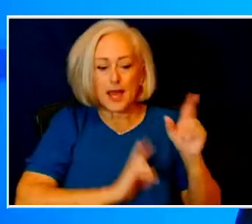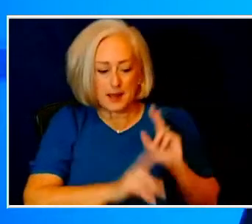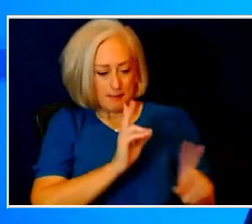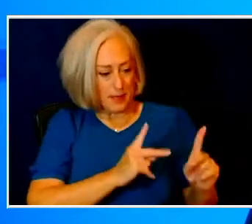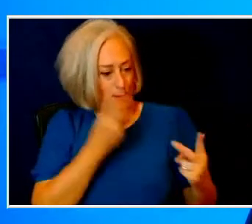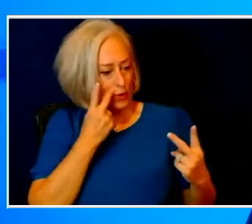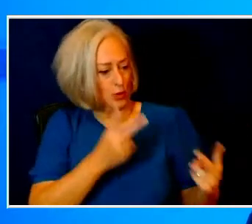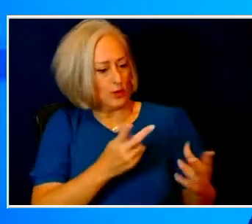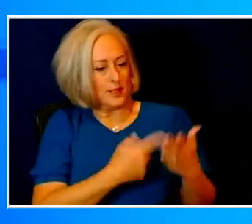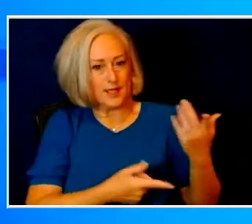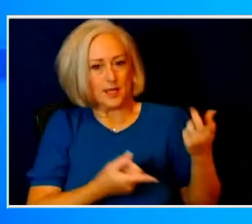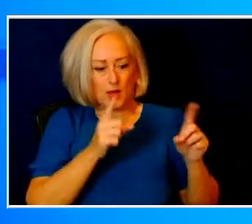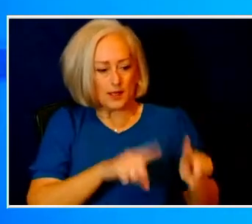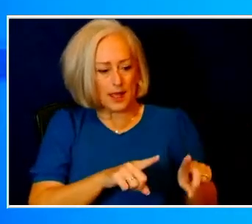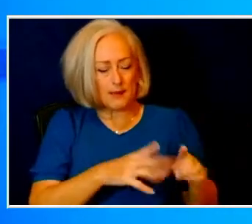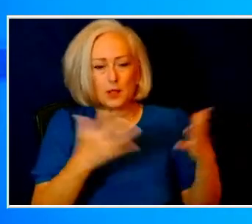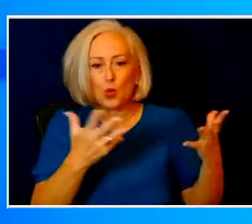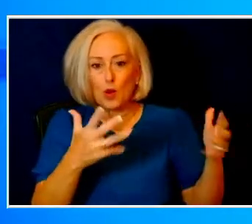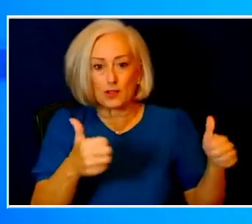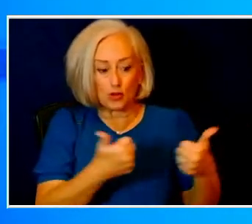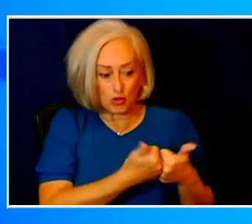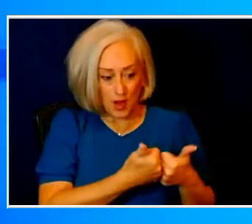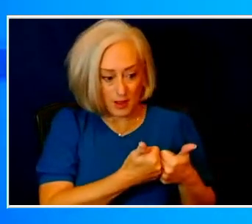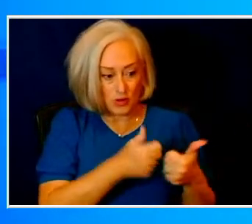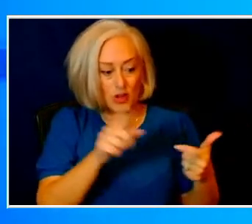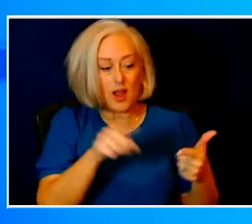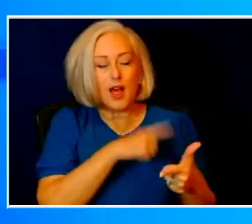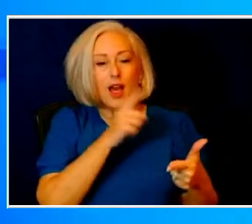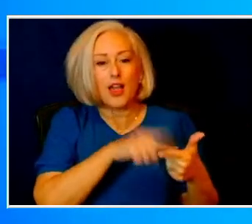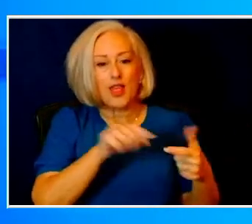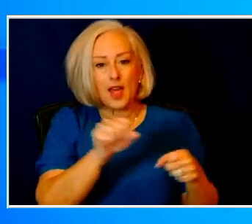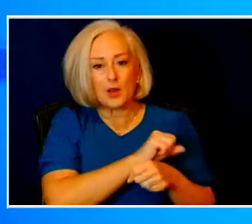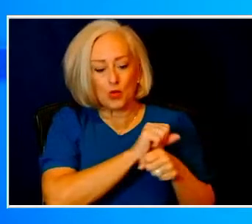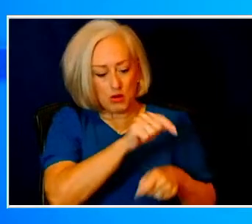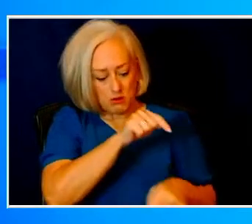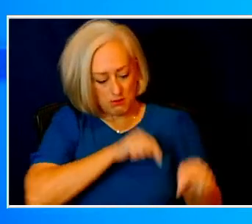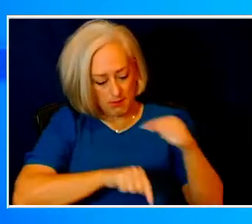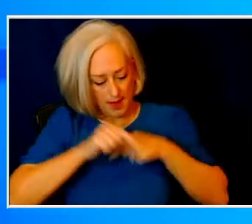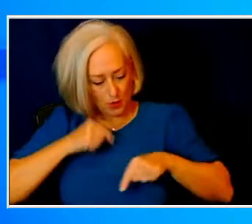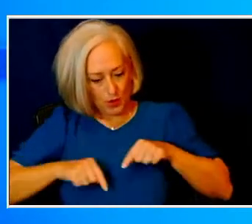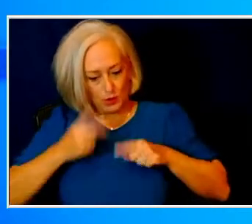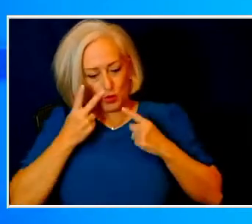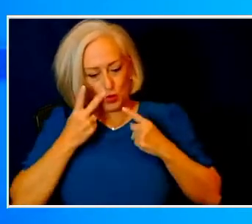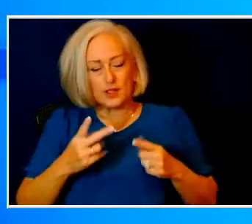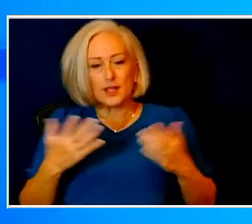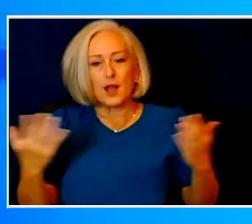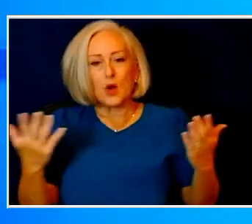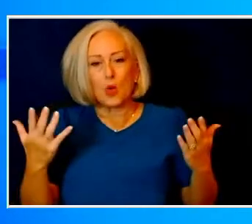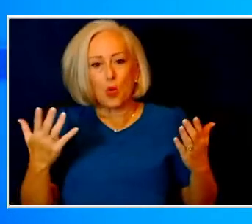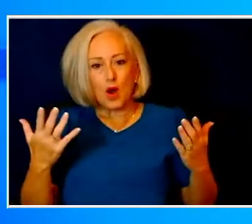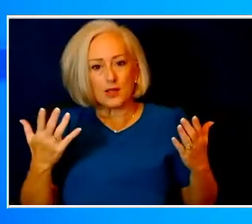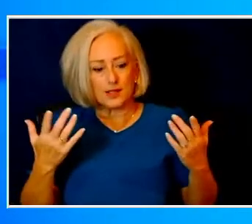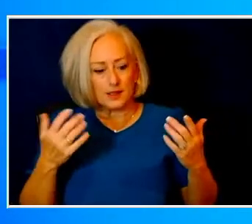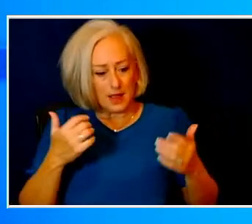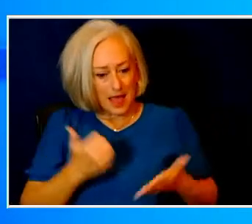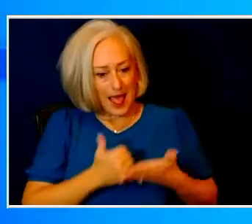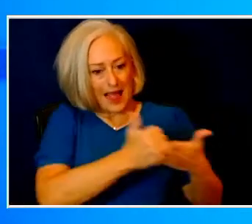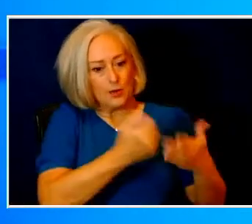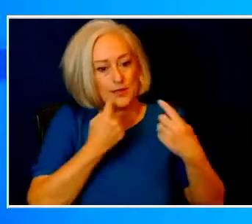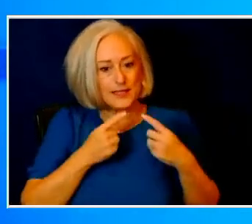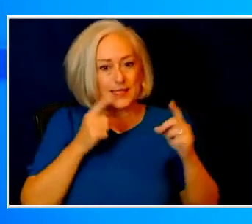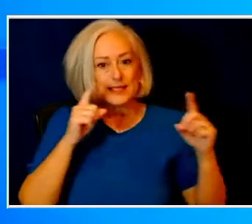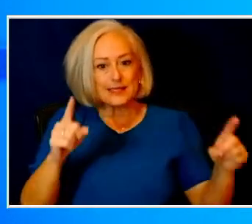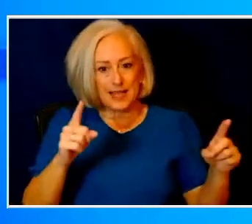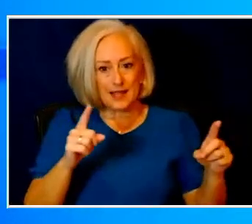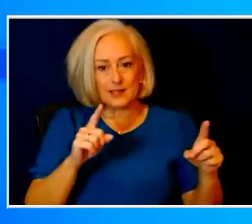what's challenging, and then work backwards and try to understand what's driving the success or the variability in the responses that we see. And that's just